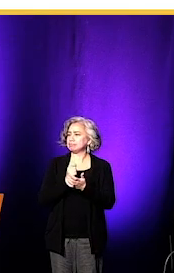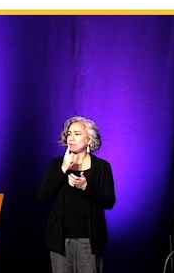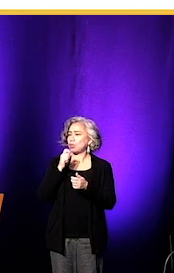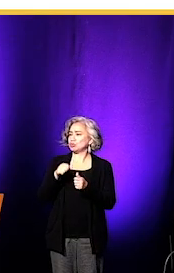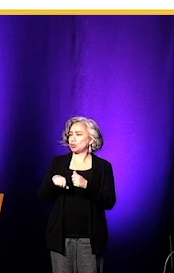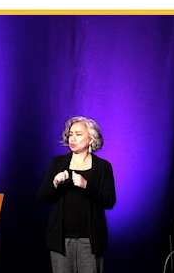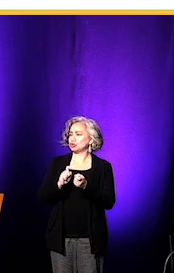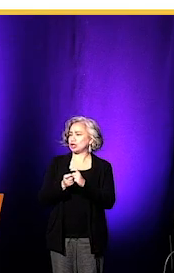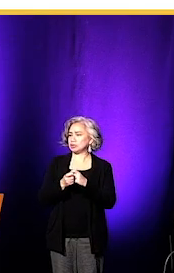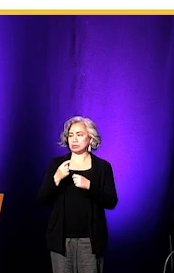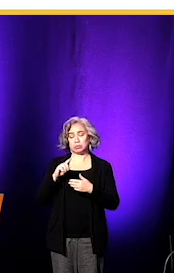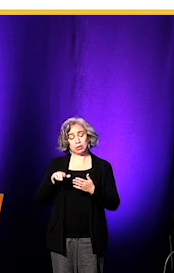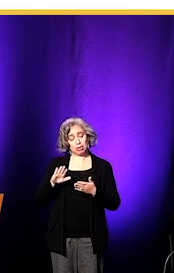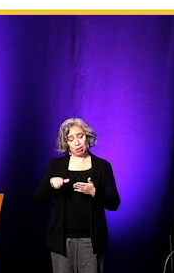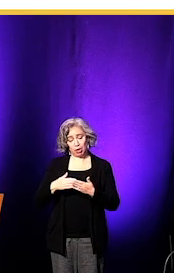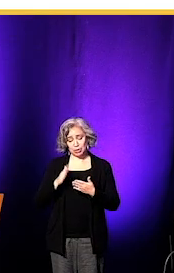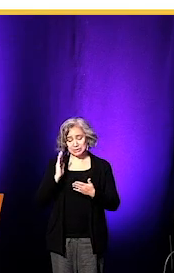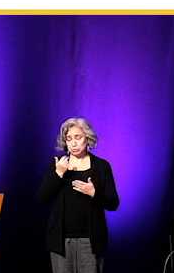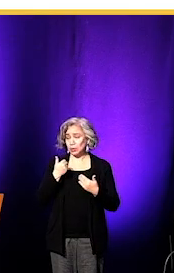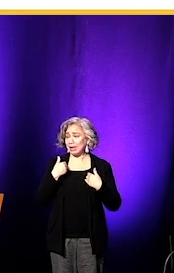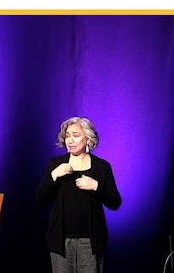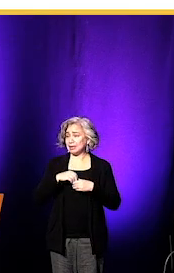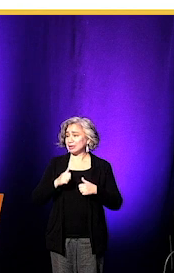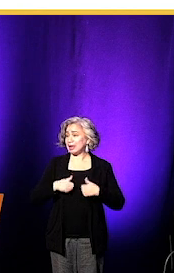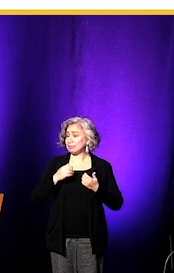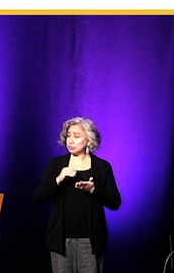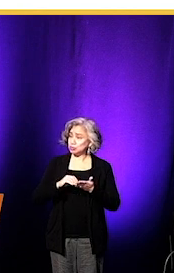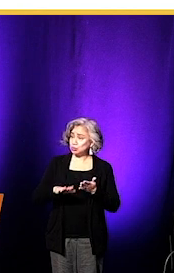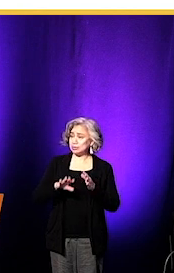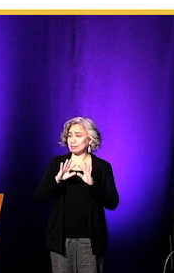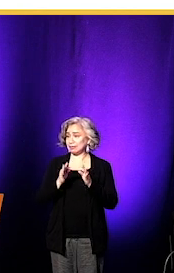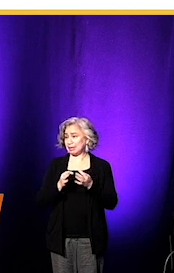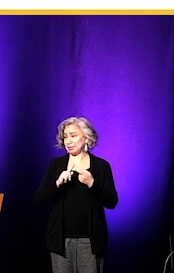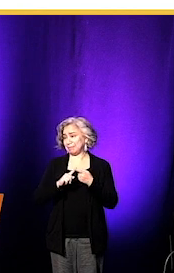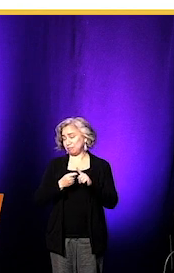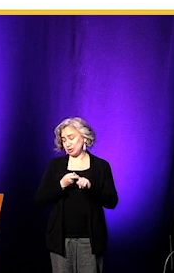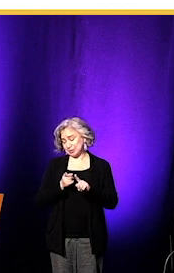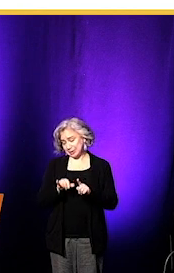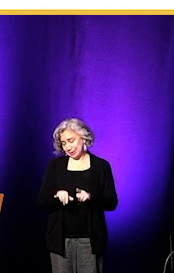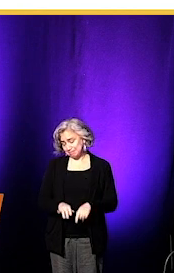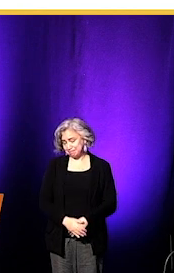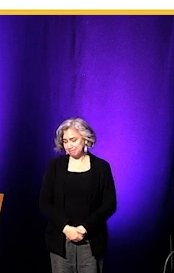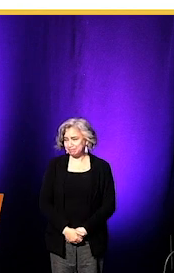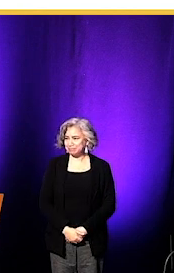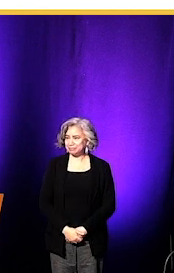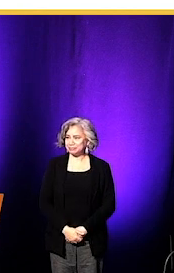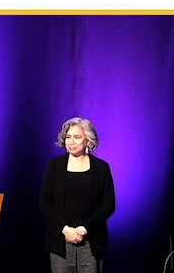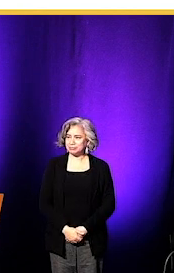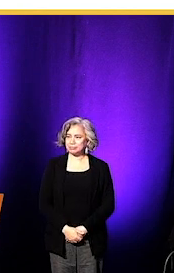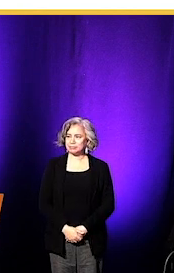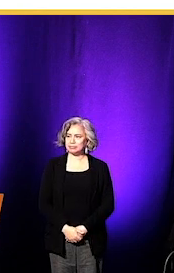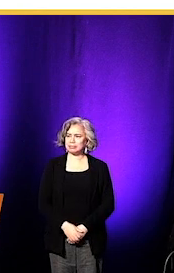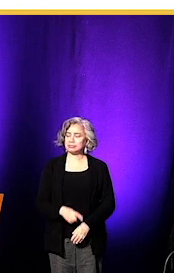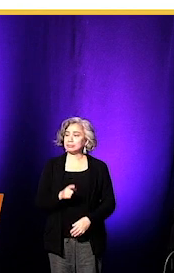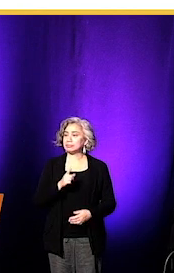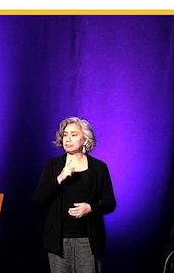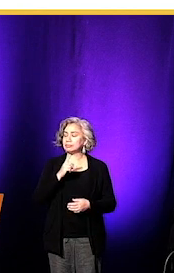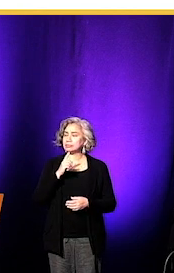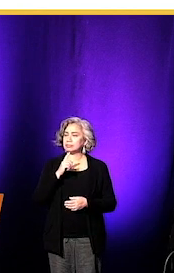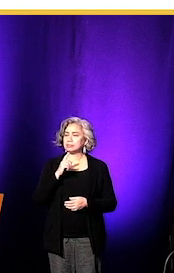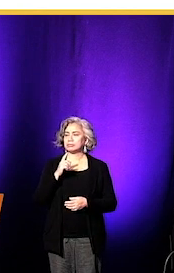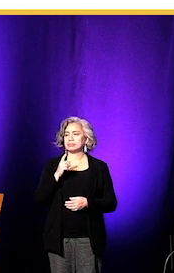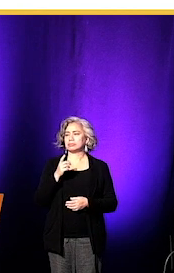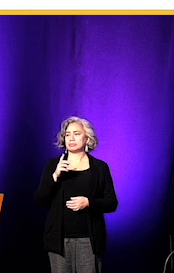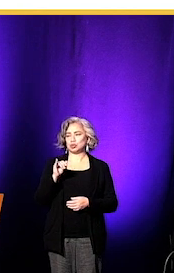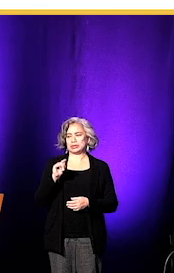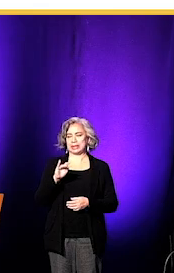seek to have in the lives of our students, families, and friends. As incredible as these spaces were for all of us,